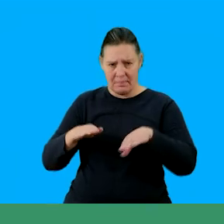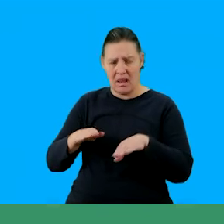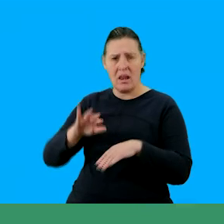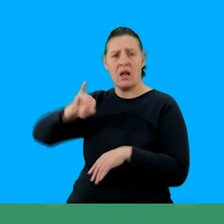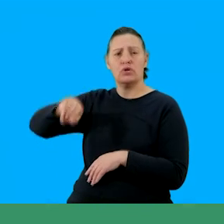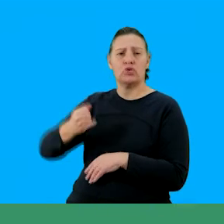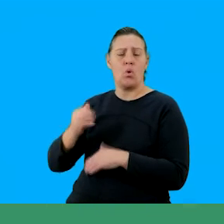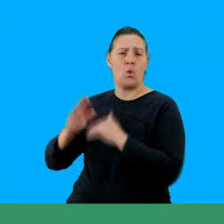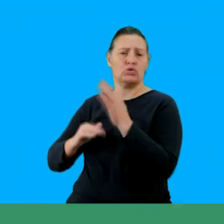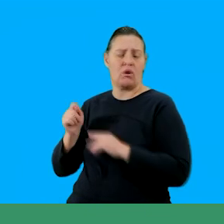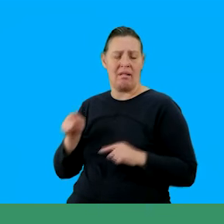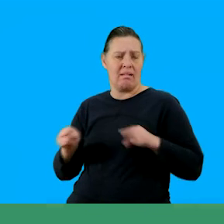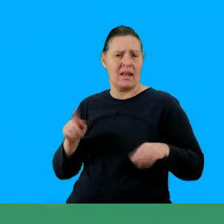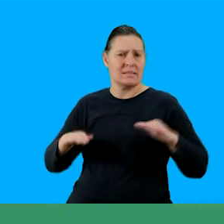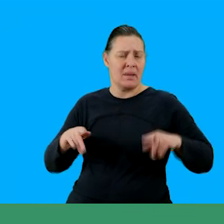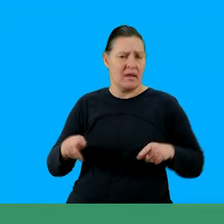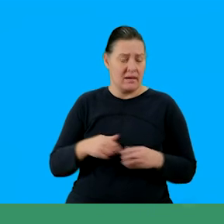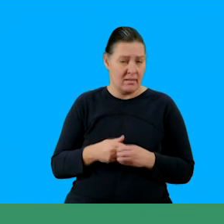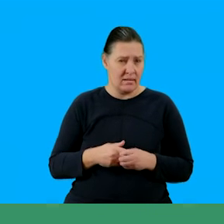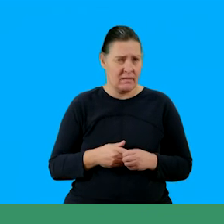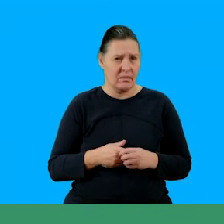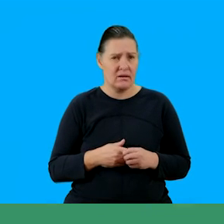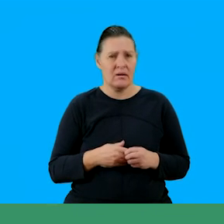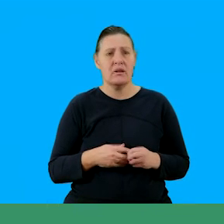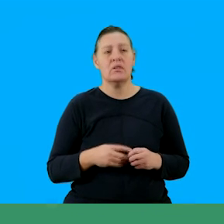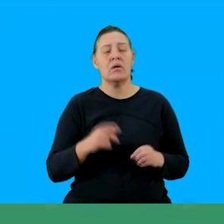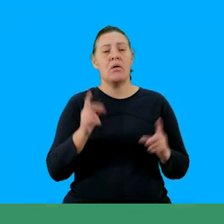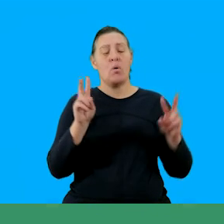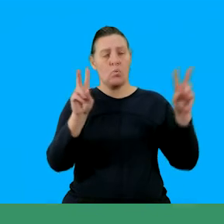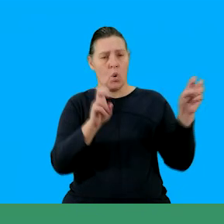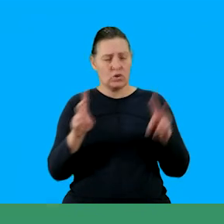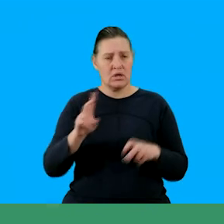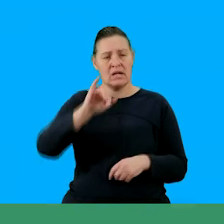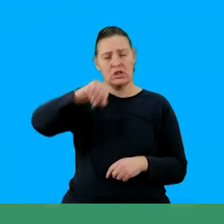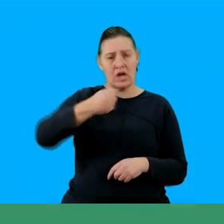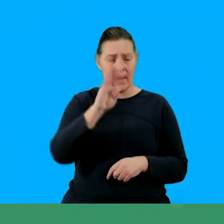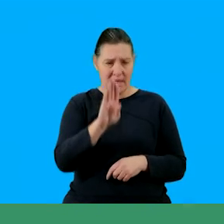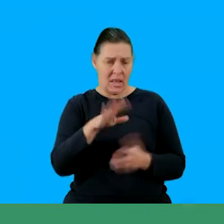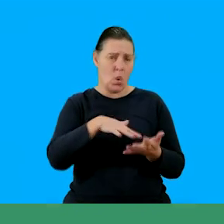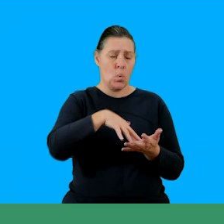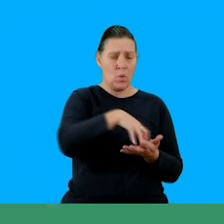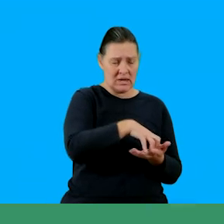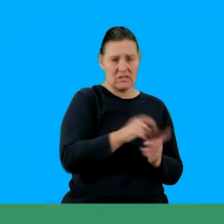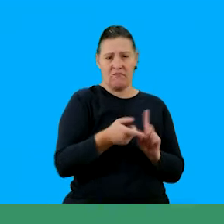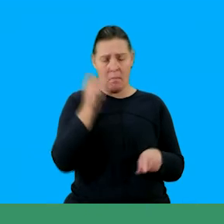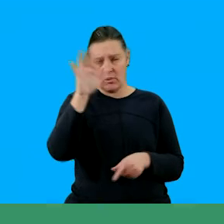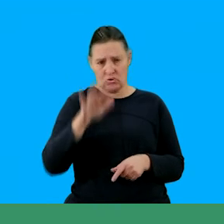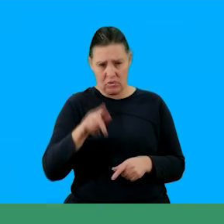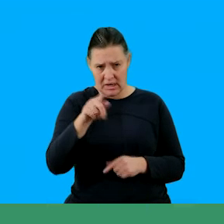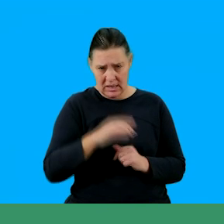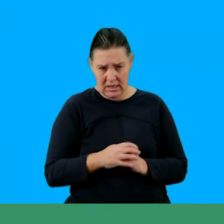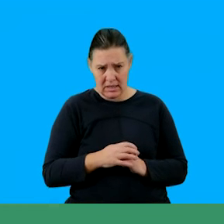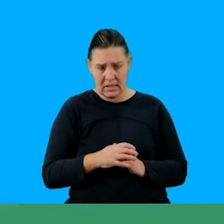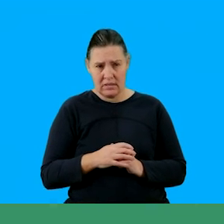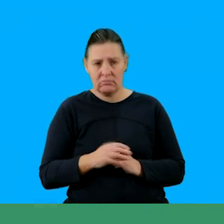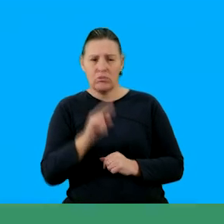that of Joe's Construction. Now the question says, quote JBM's weaknesses from the scenario.